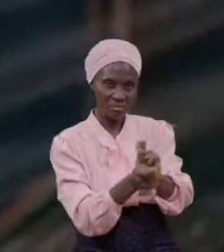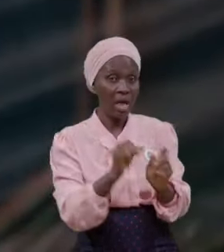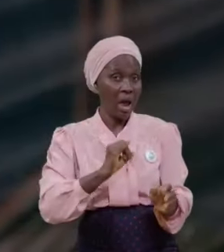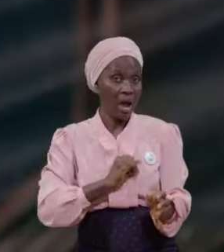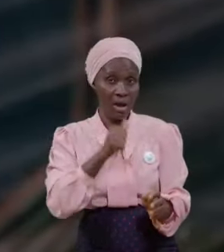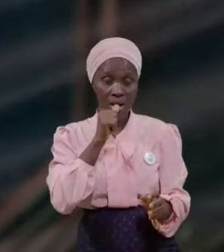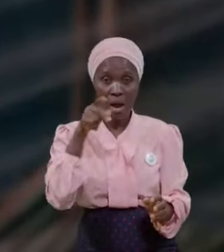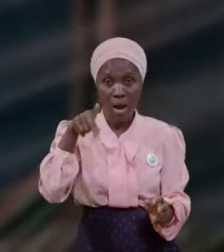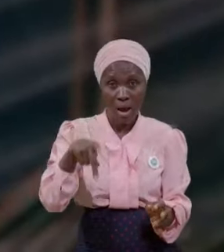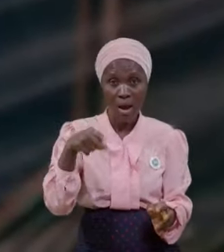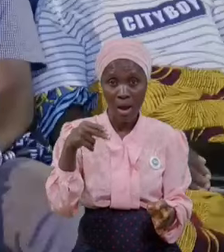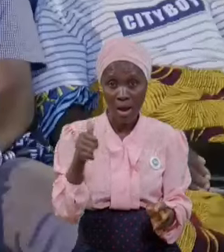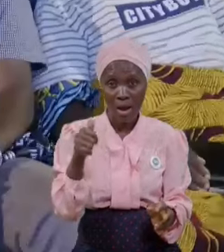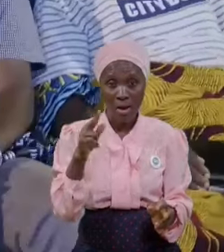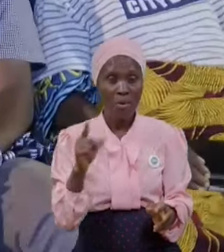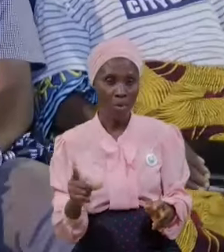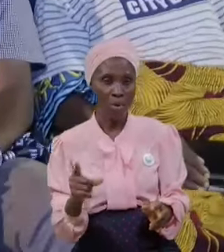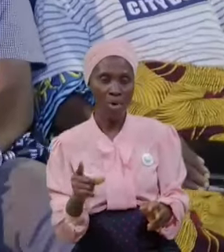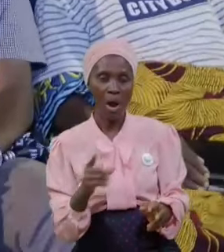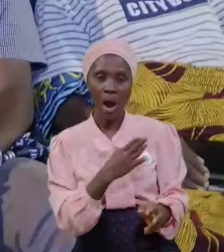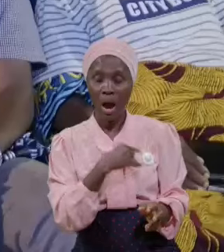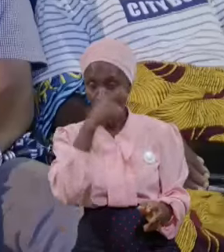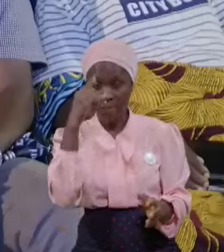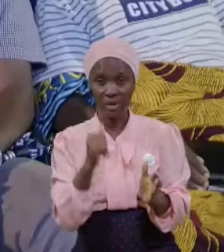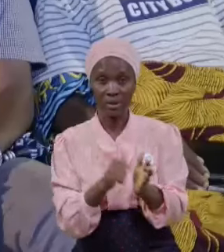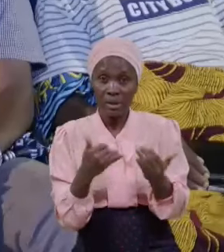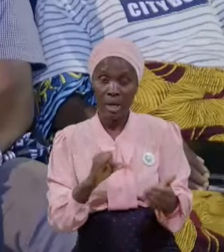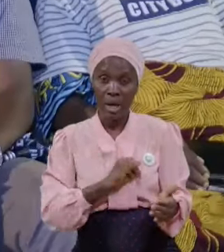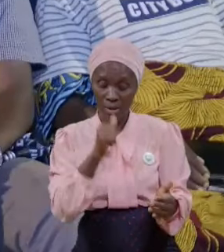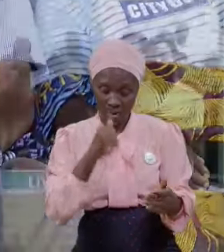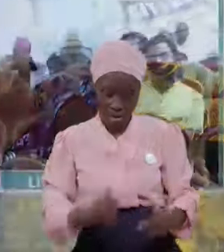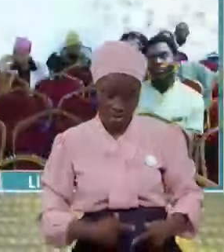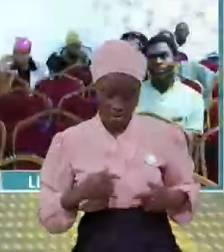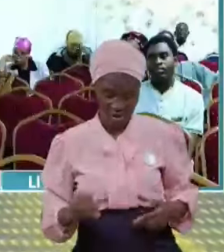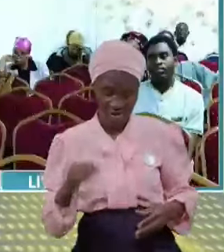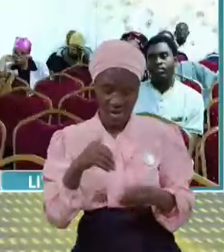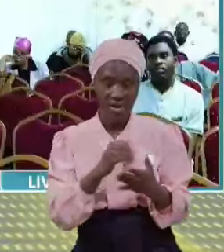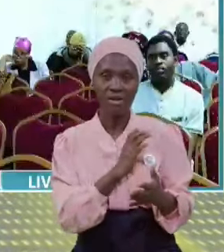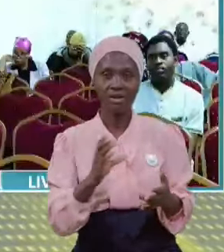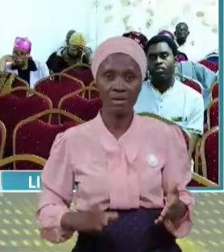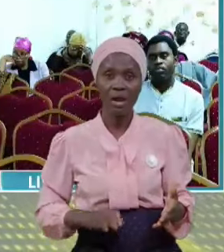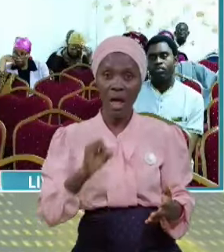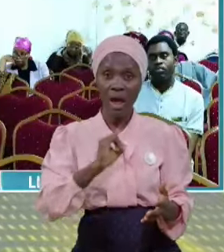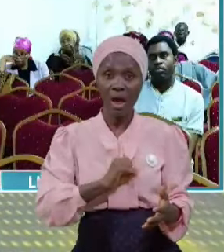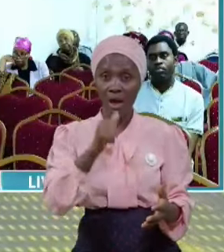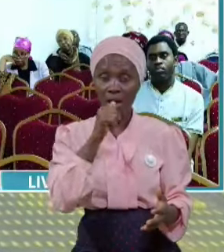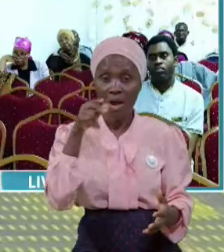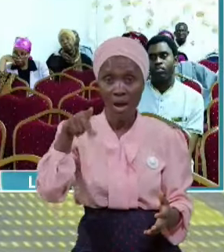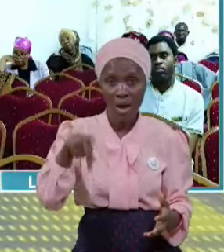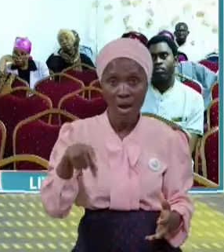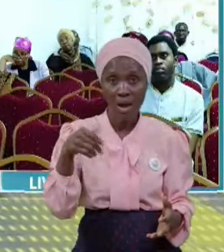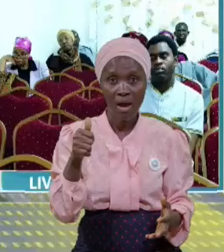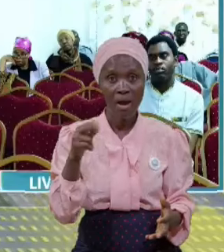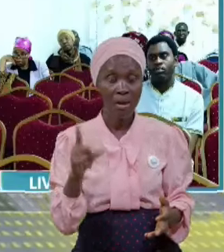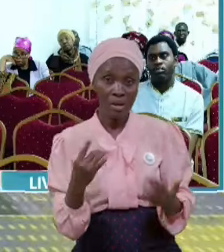indwelt by Christ. I am Paul, I'm now separated from the world. I am Paul, I